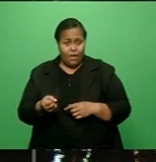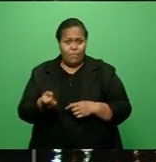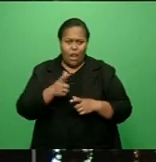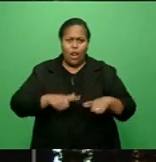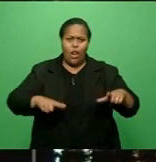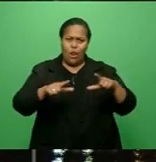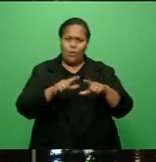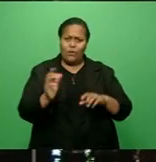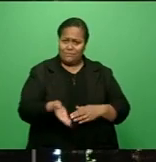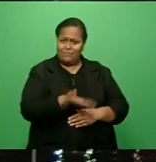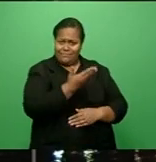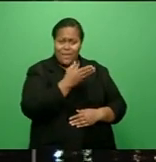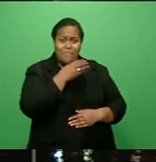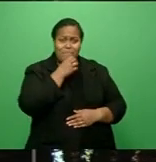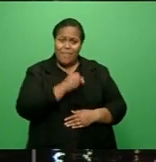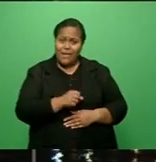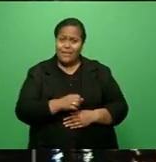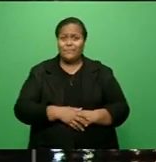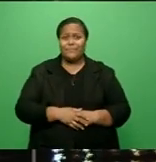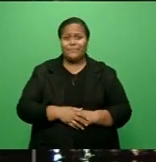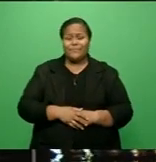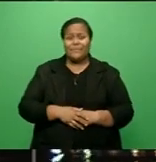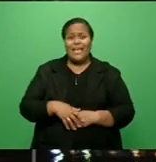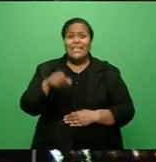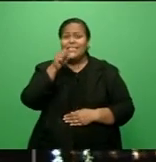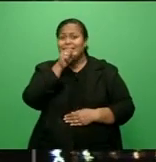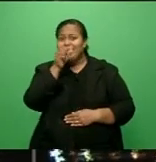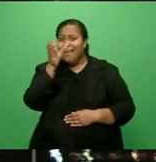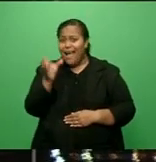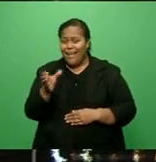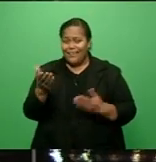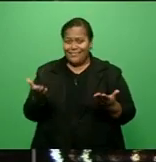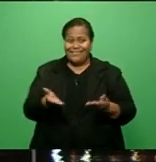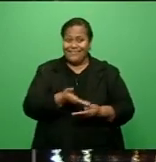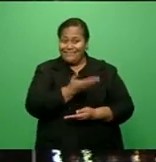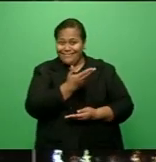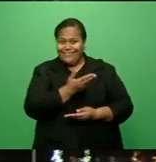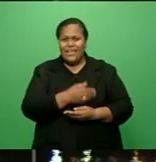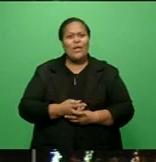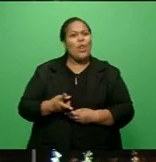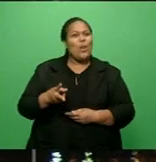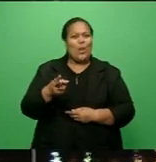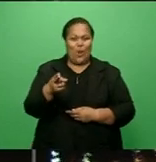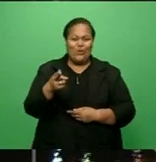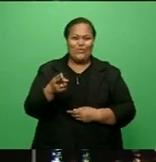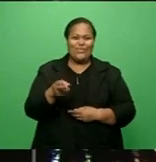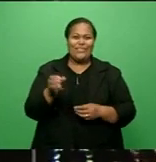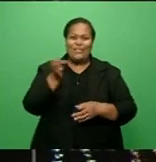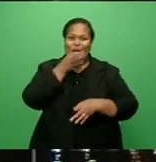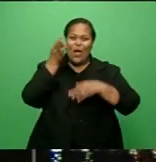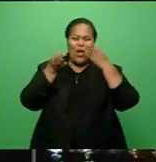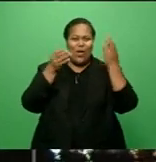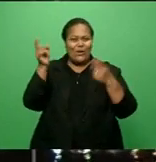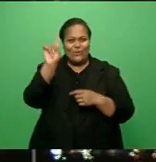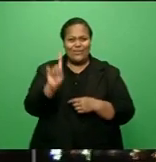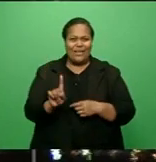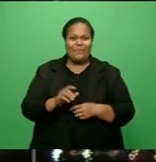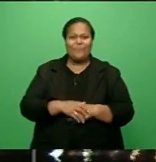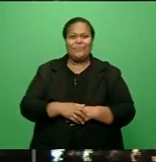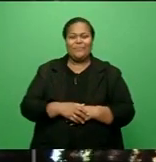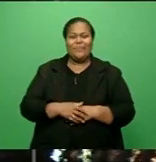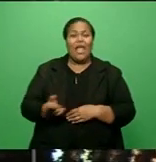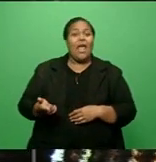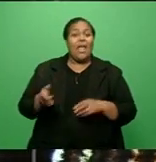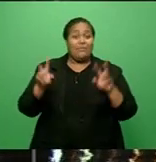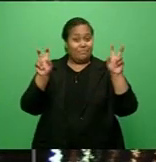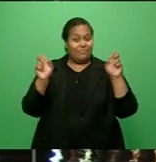to COVID-19, singer Apakuki Nalawa has managed to launch his single today. Nalawa says the song Let Go is